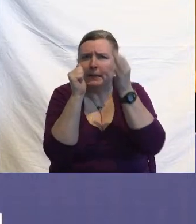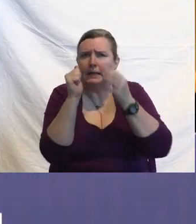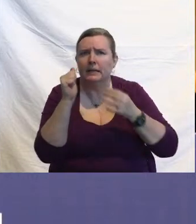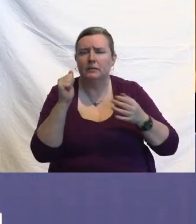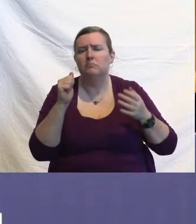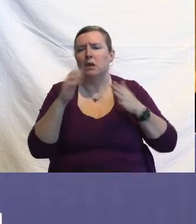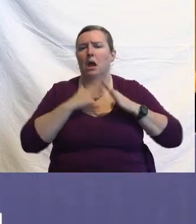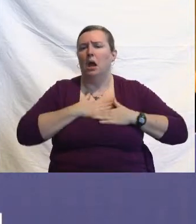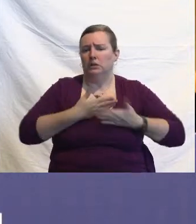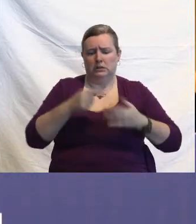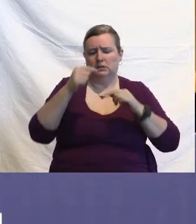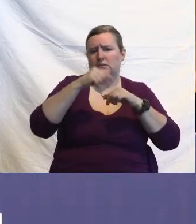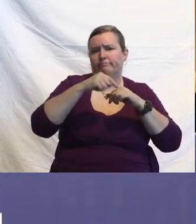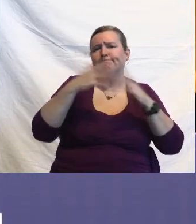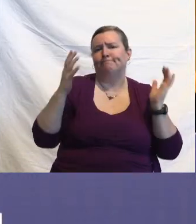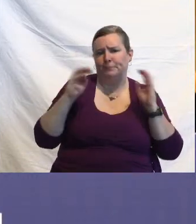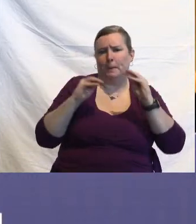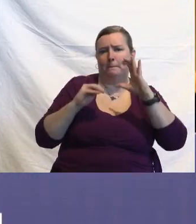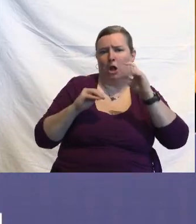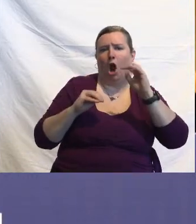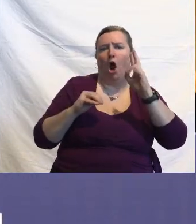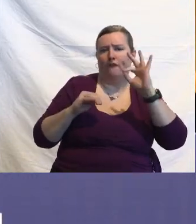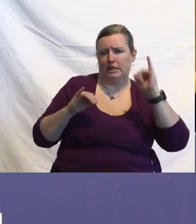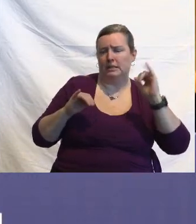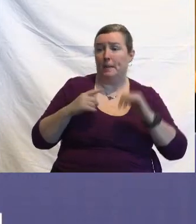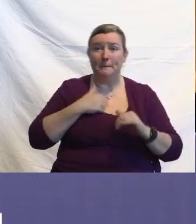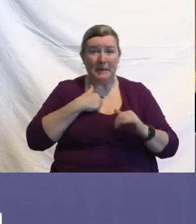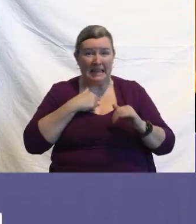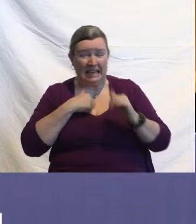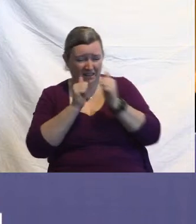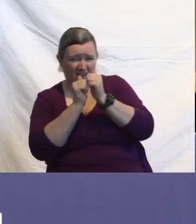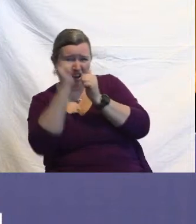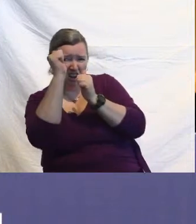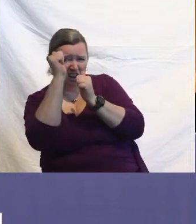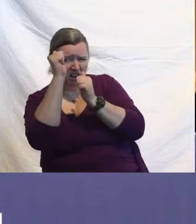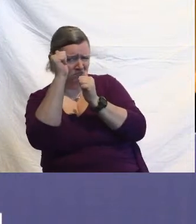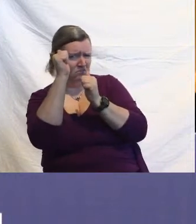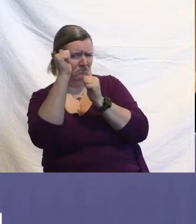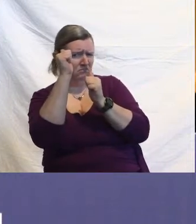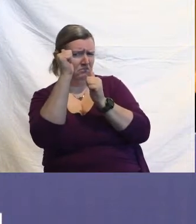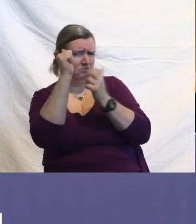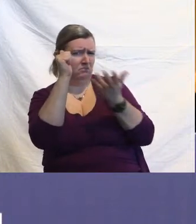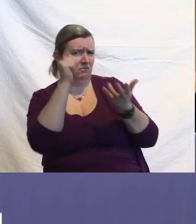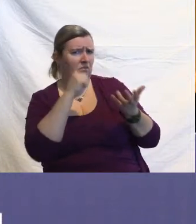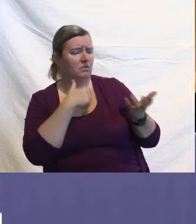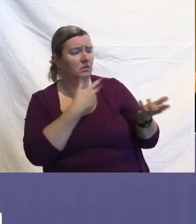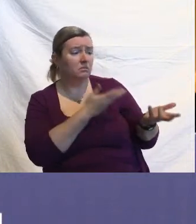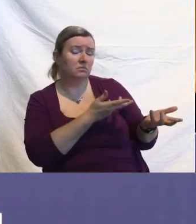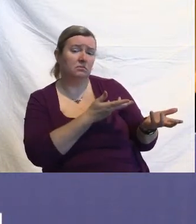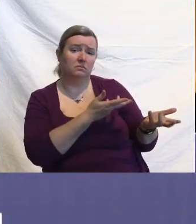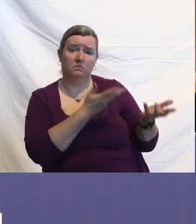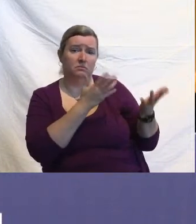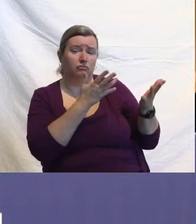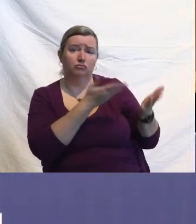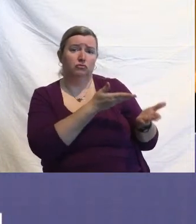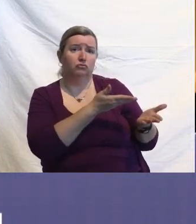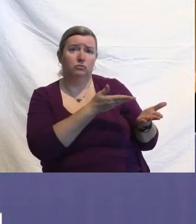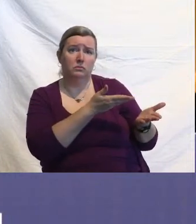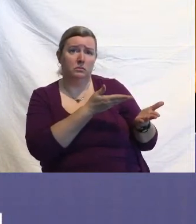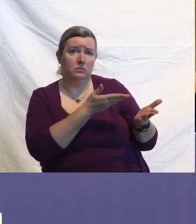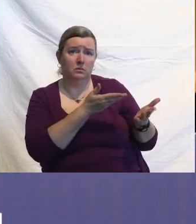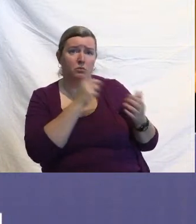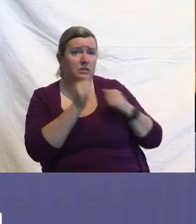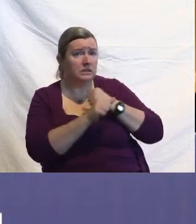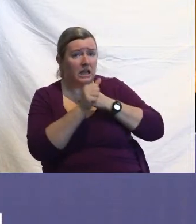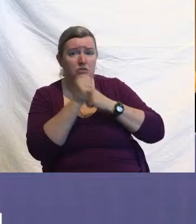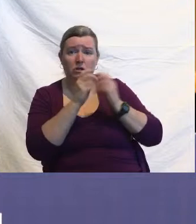every vote will be counted, but when it's mathematically impossible to win, I think it's dangerous. I think it's bigger